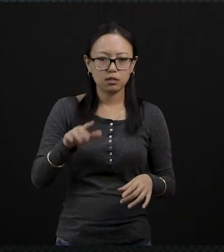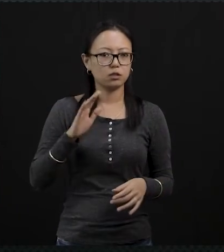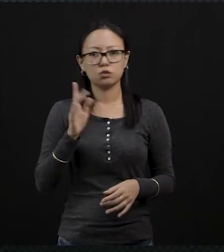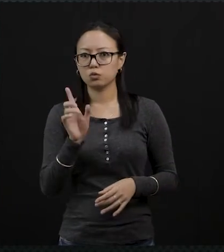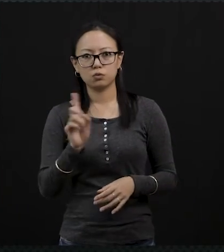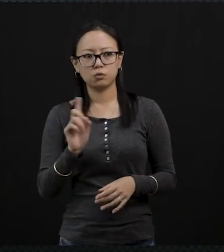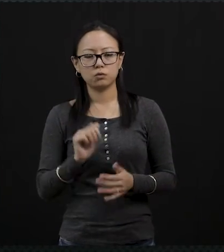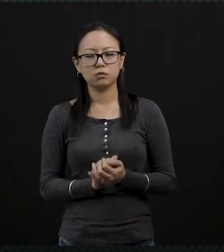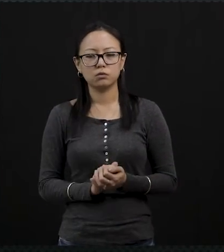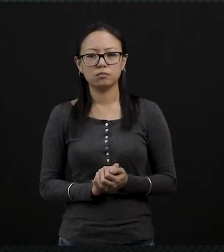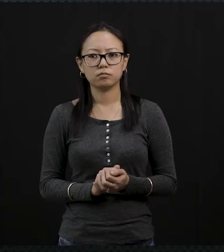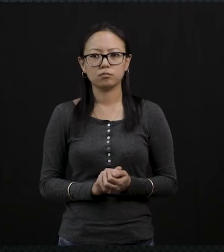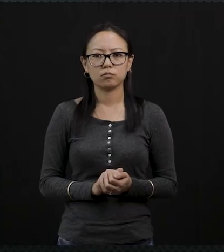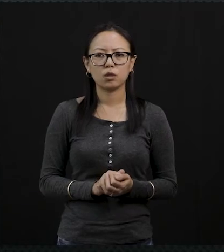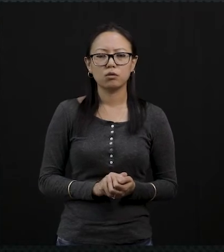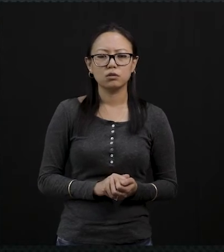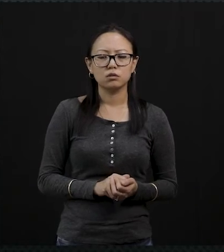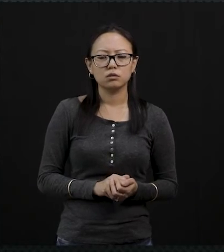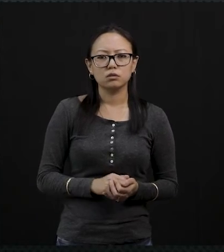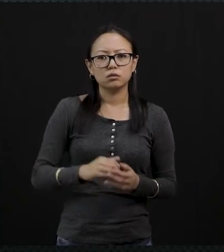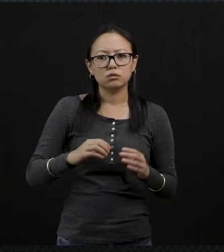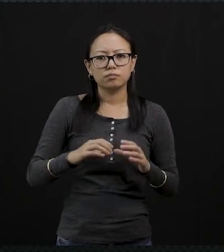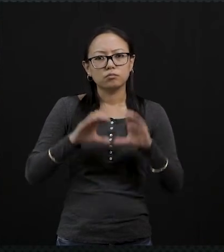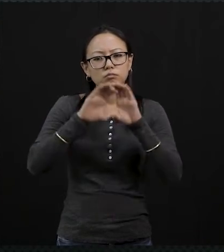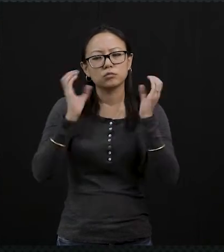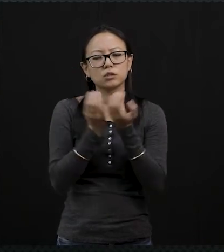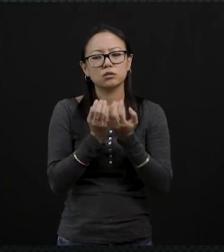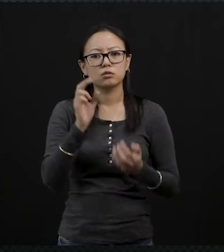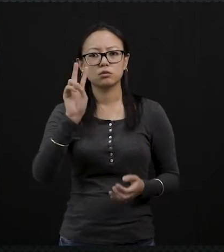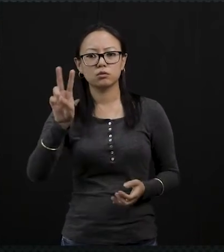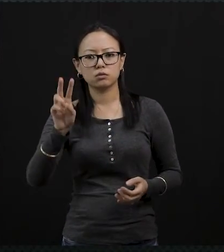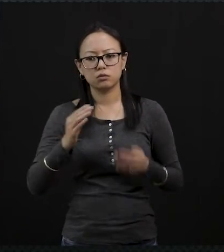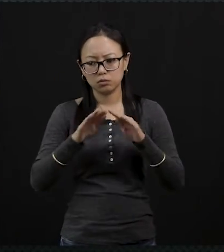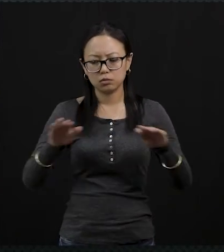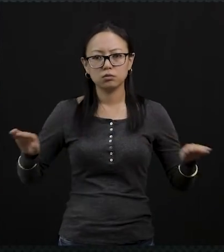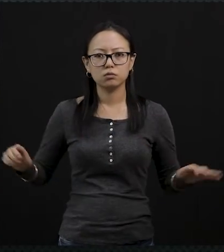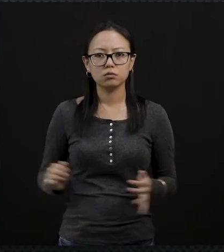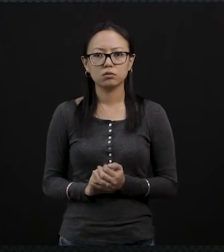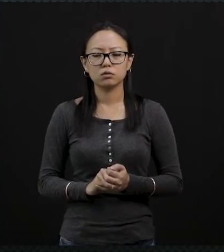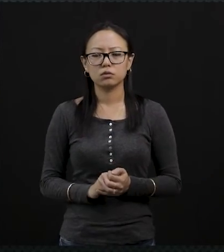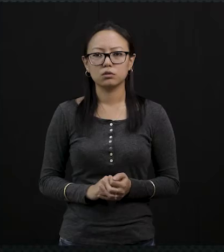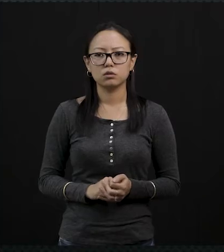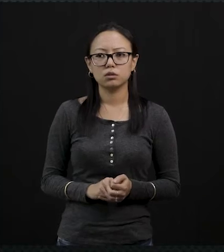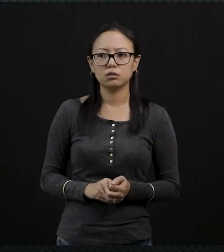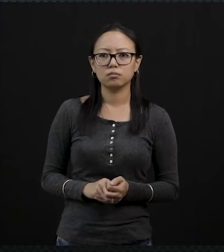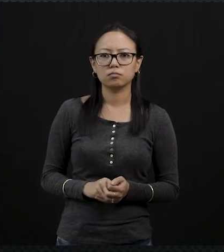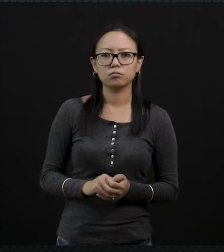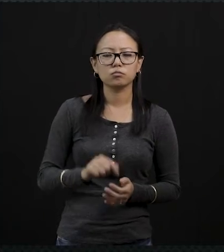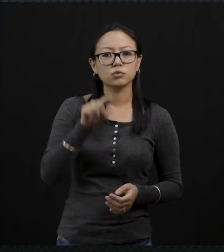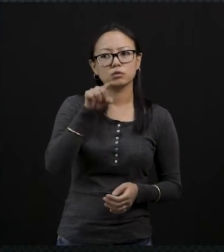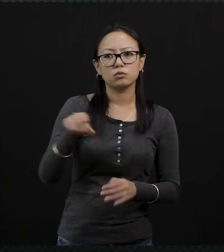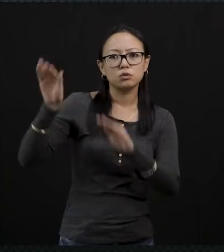electrical appliance at home, right? Now from the TV, from the television, from